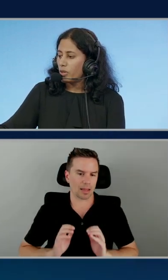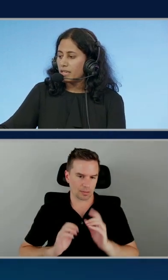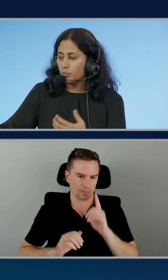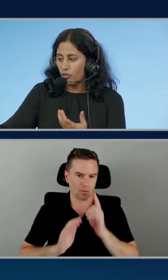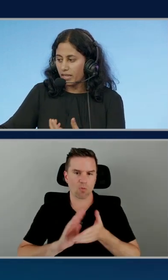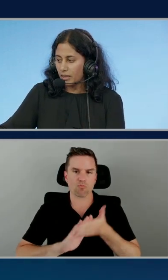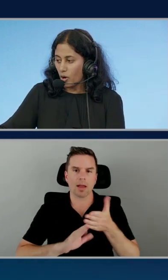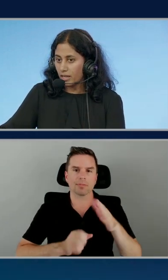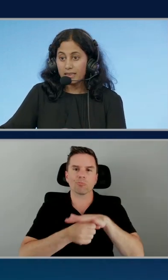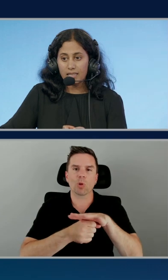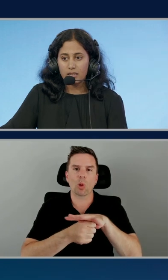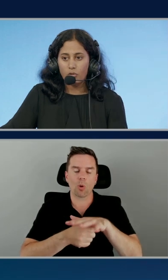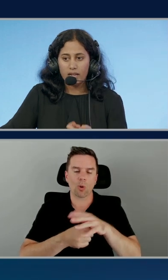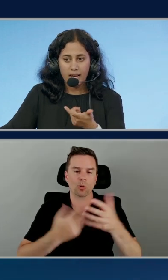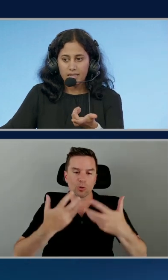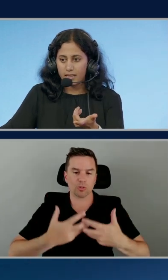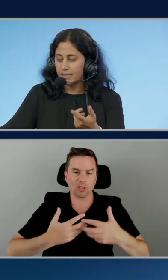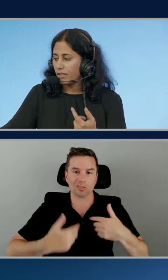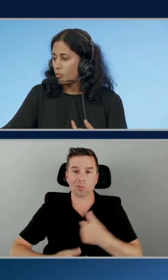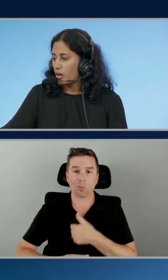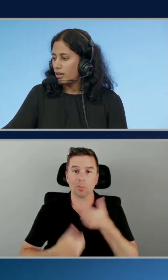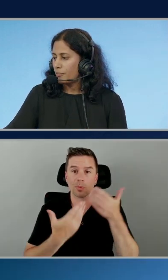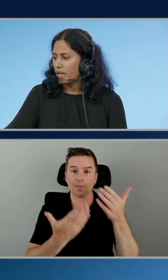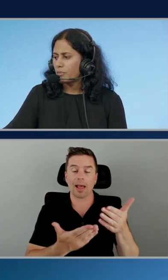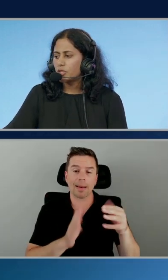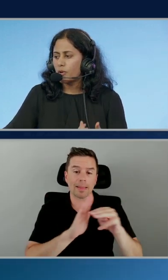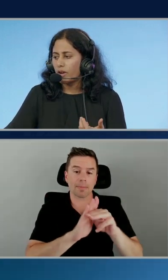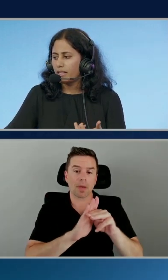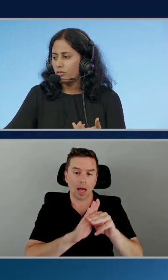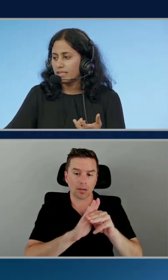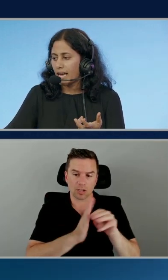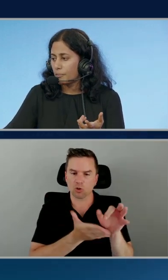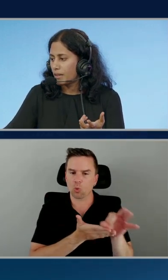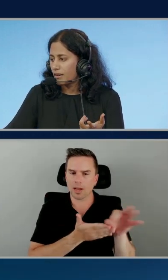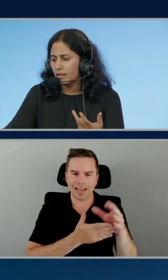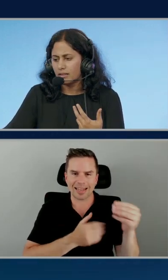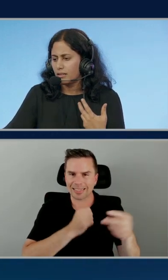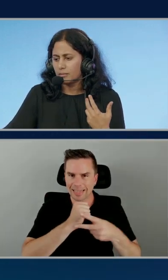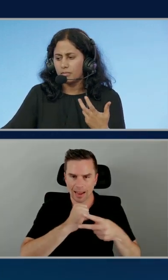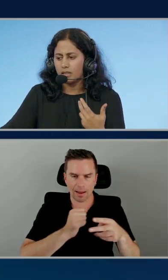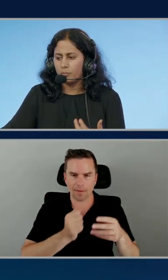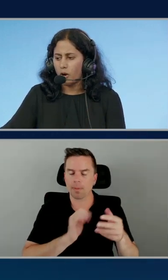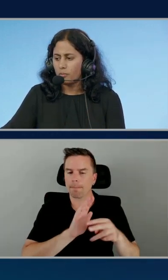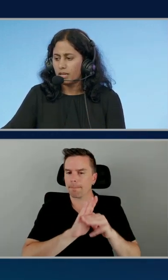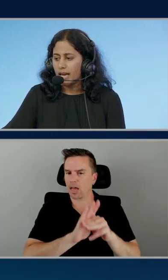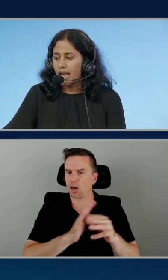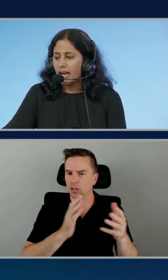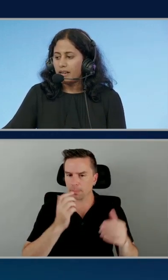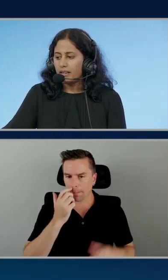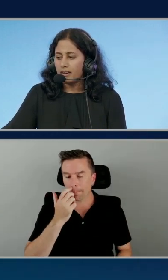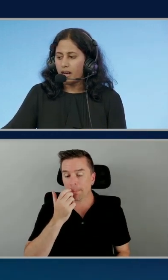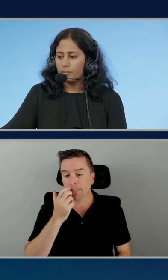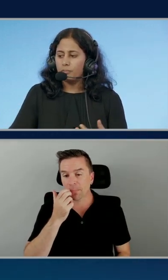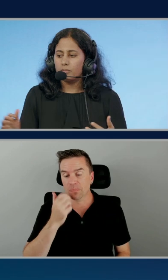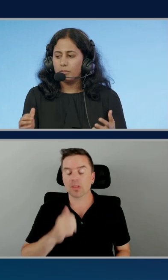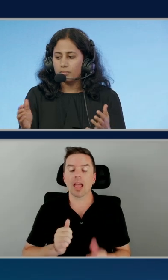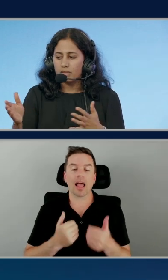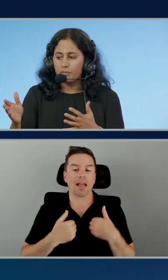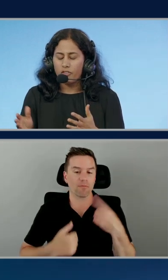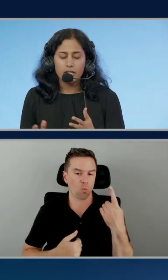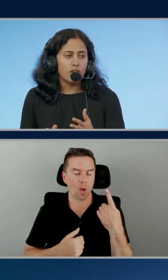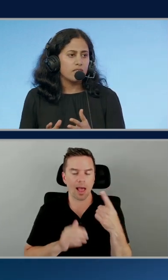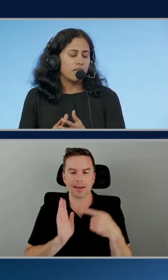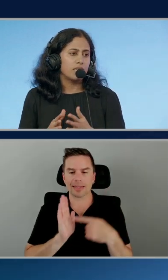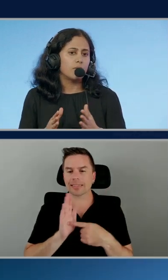we're doing is providing the model, that is the quantized and saved model. I'm just providing one sample prompt. And here